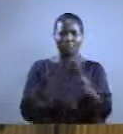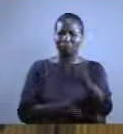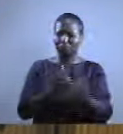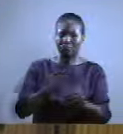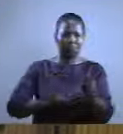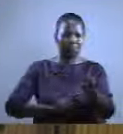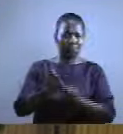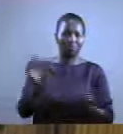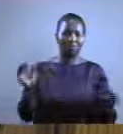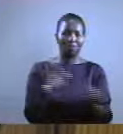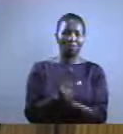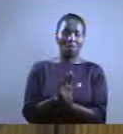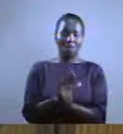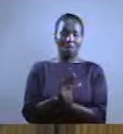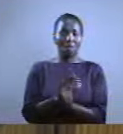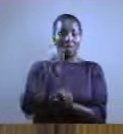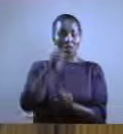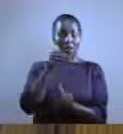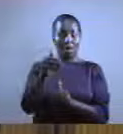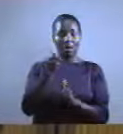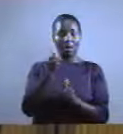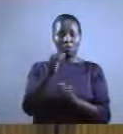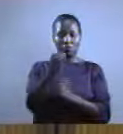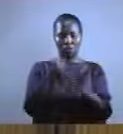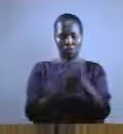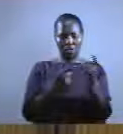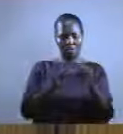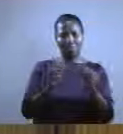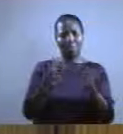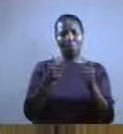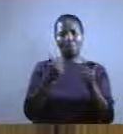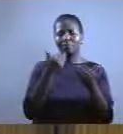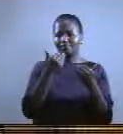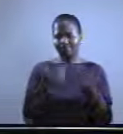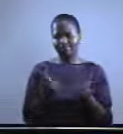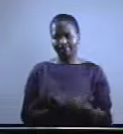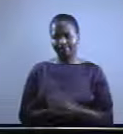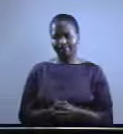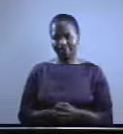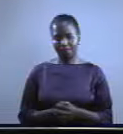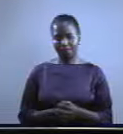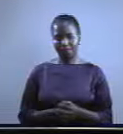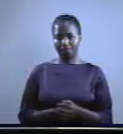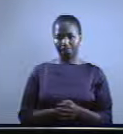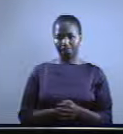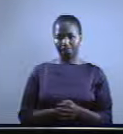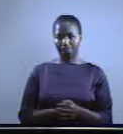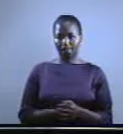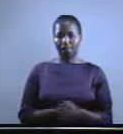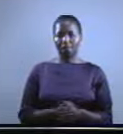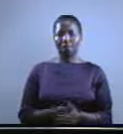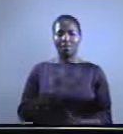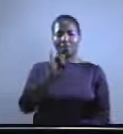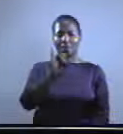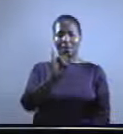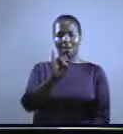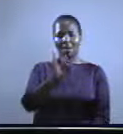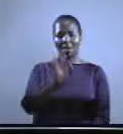Congress movement when they govern these structures. I thank you, Speaker. The IFP.